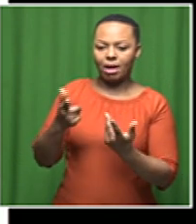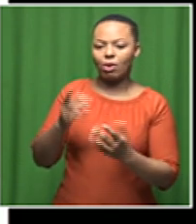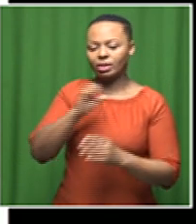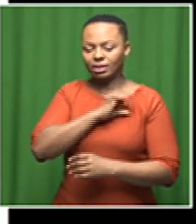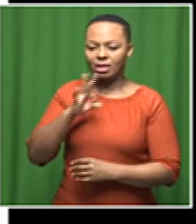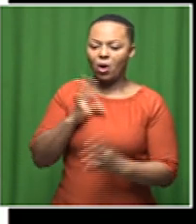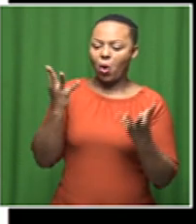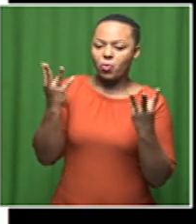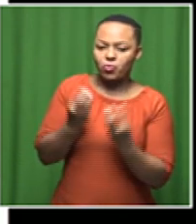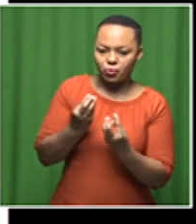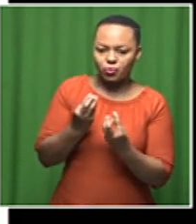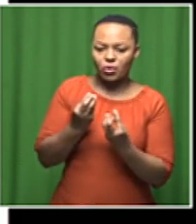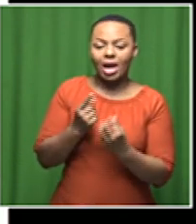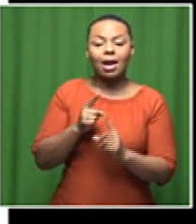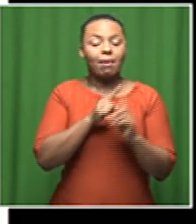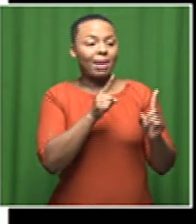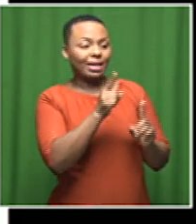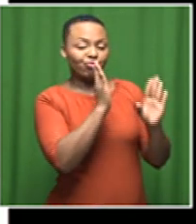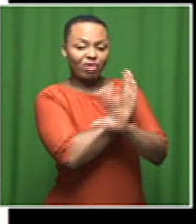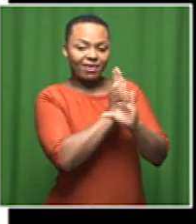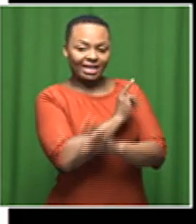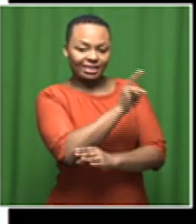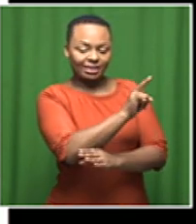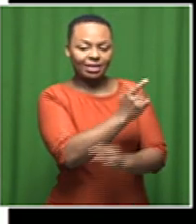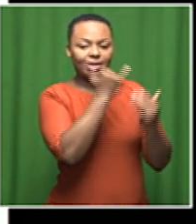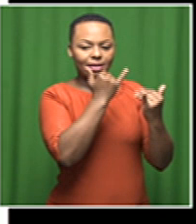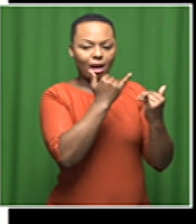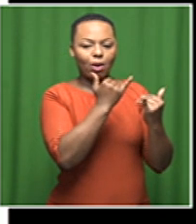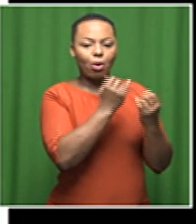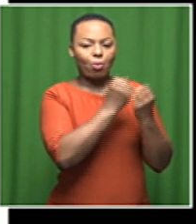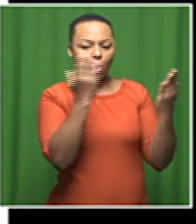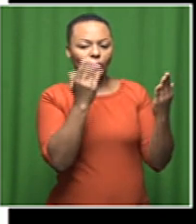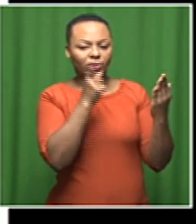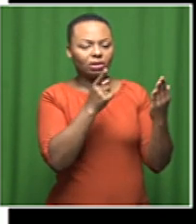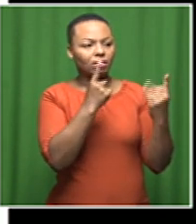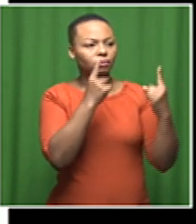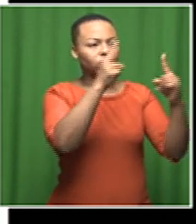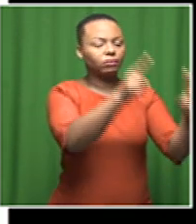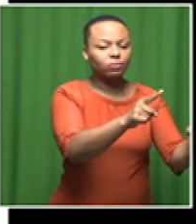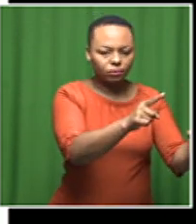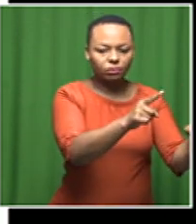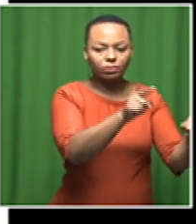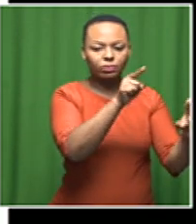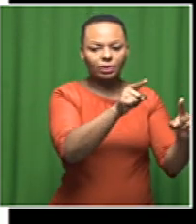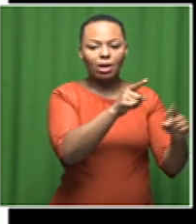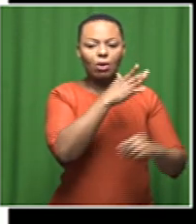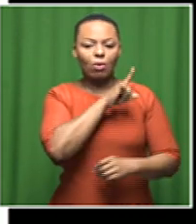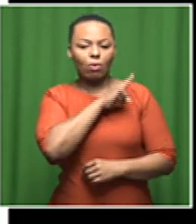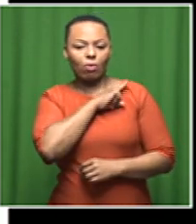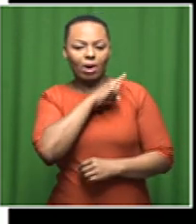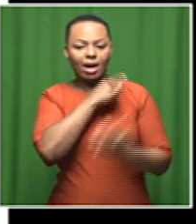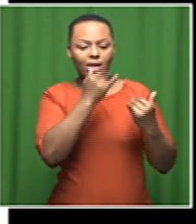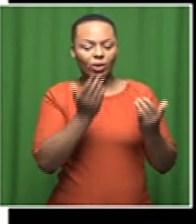to the private healthcare sector, where there are abundance of healthcare facilities, because that's where services are